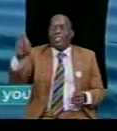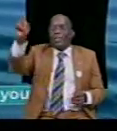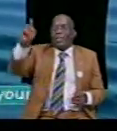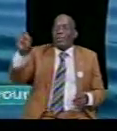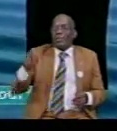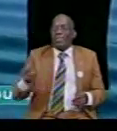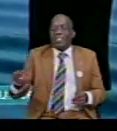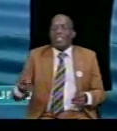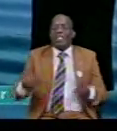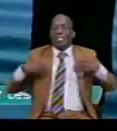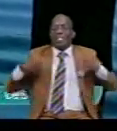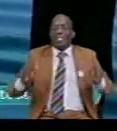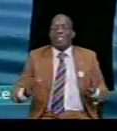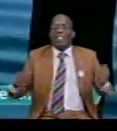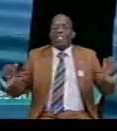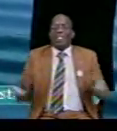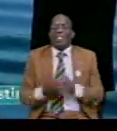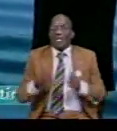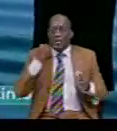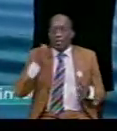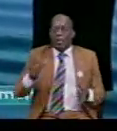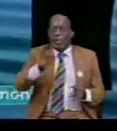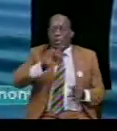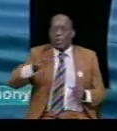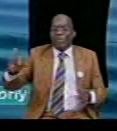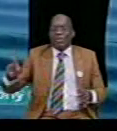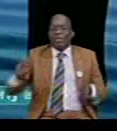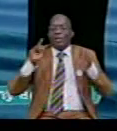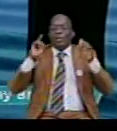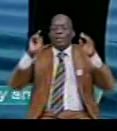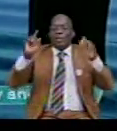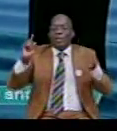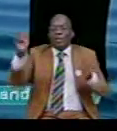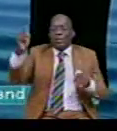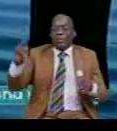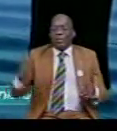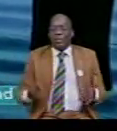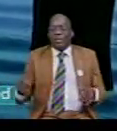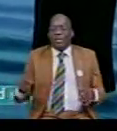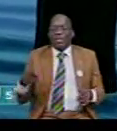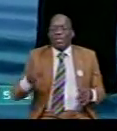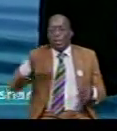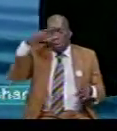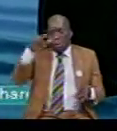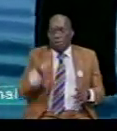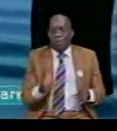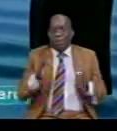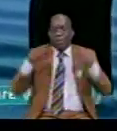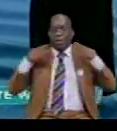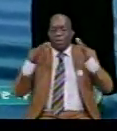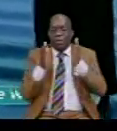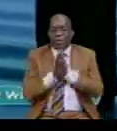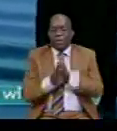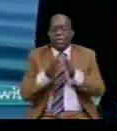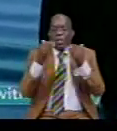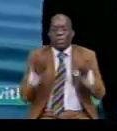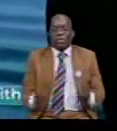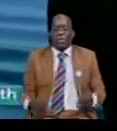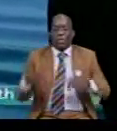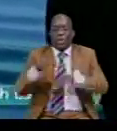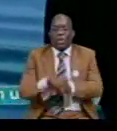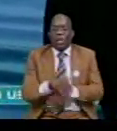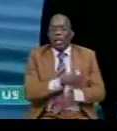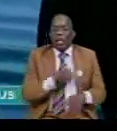50-50. It is 100%. The man of God prayed tonight. And the bone heard the voice